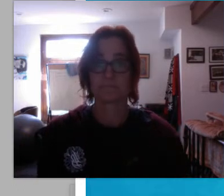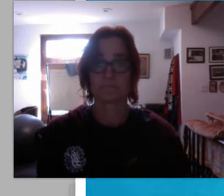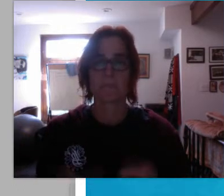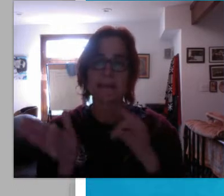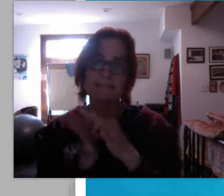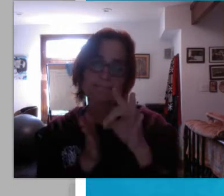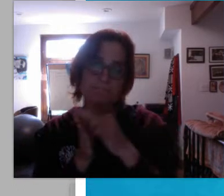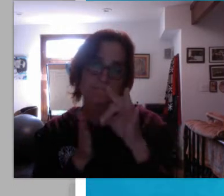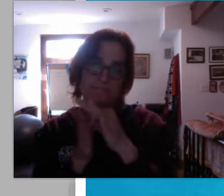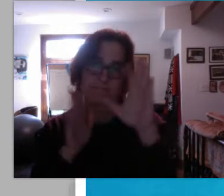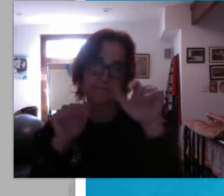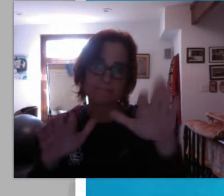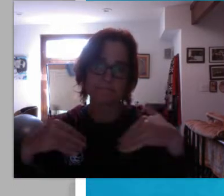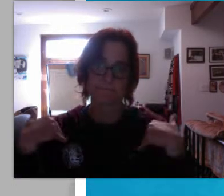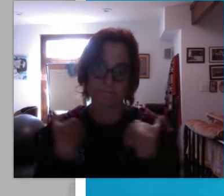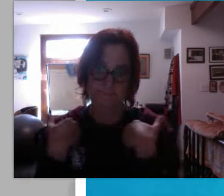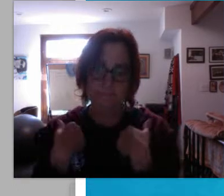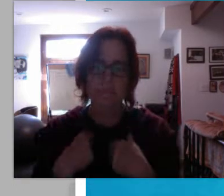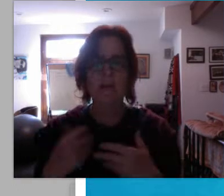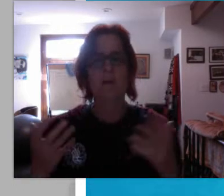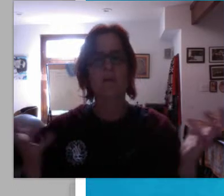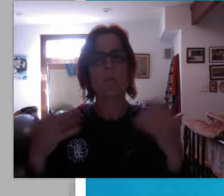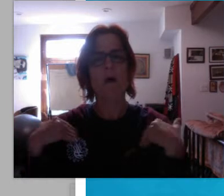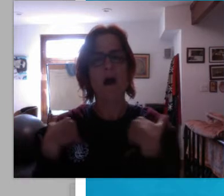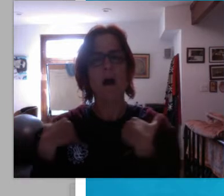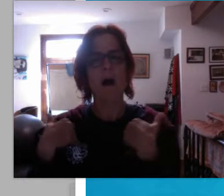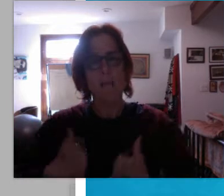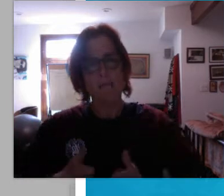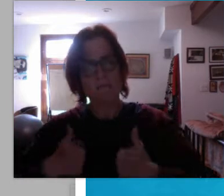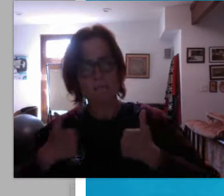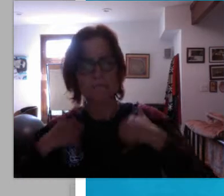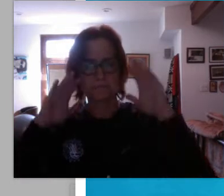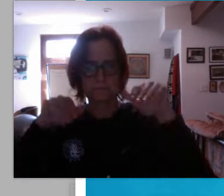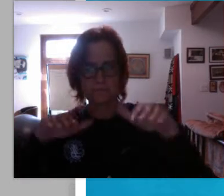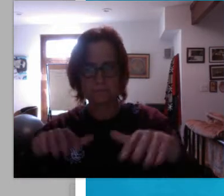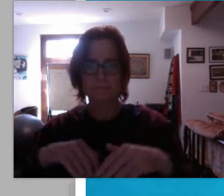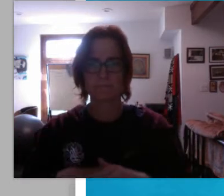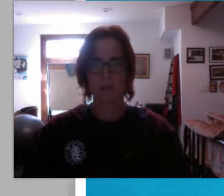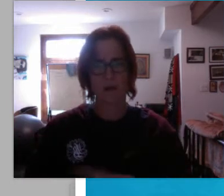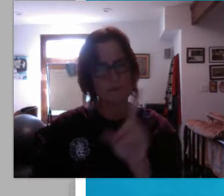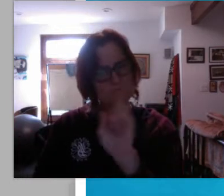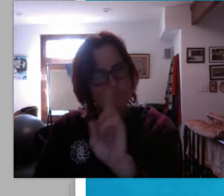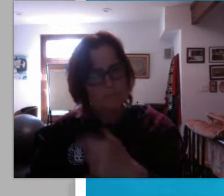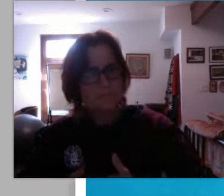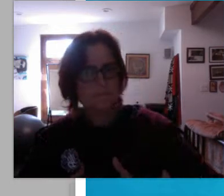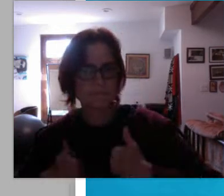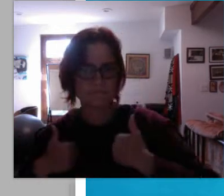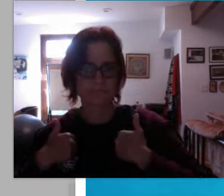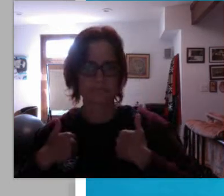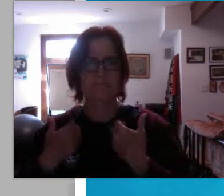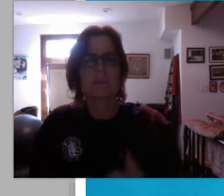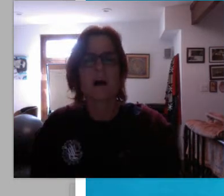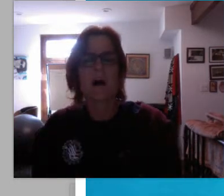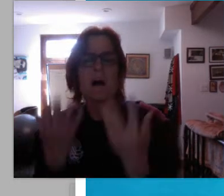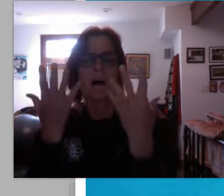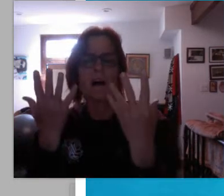Counting the sea animals. What animals live in the ocean? Where do they